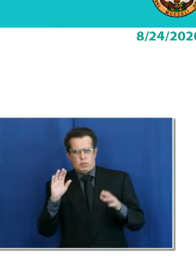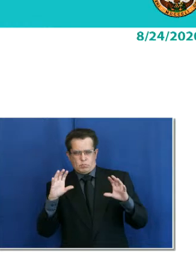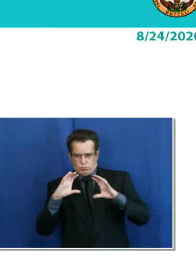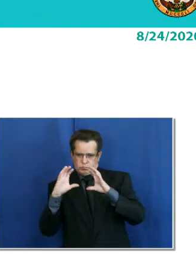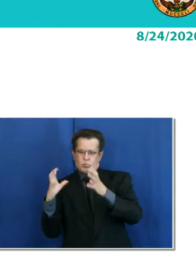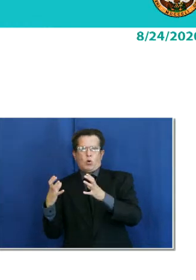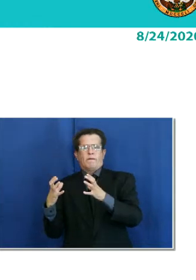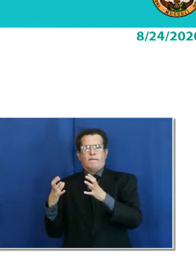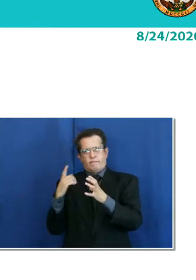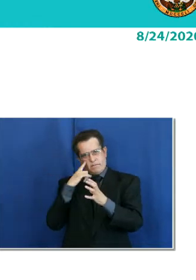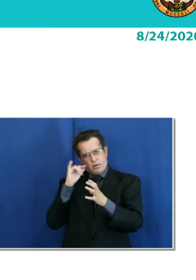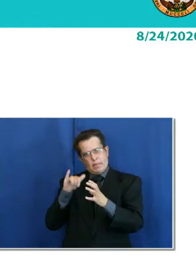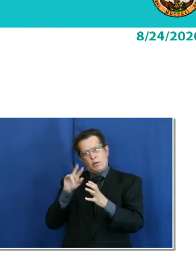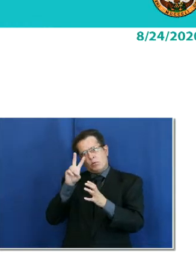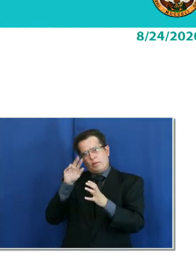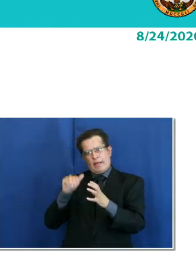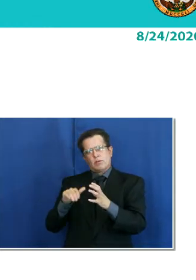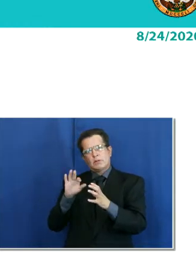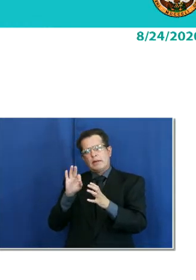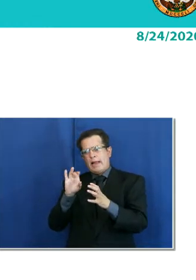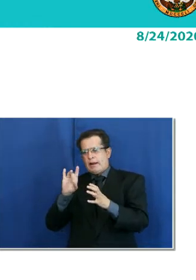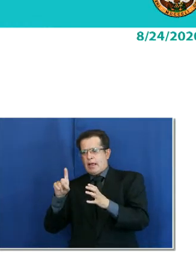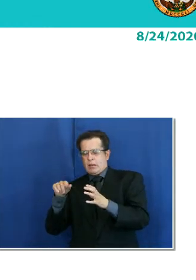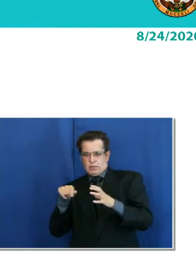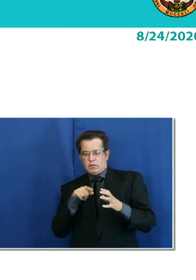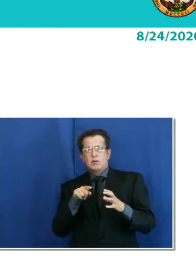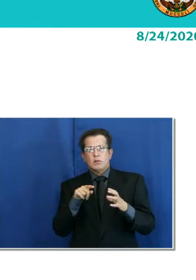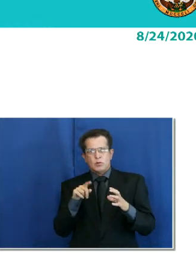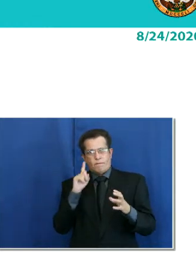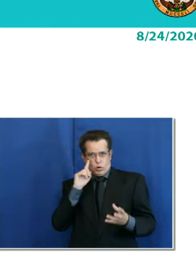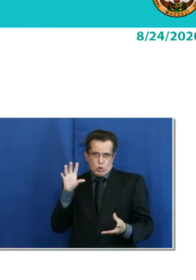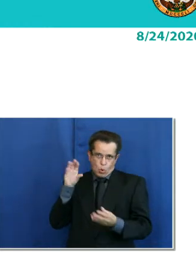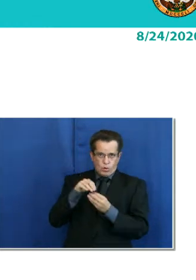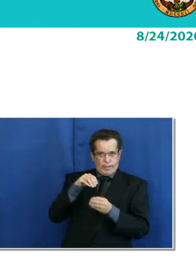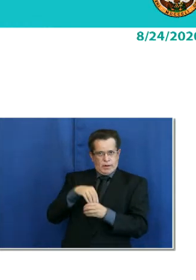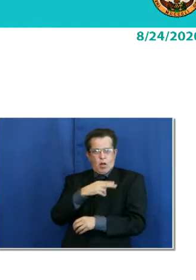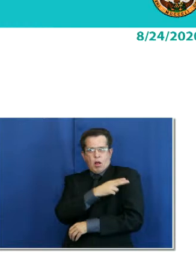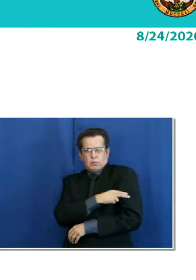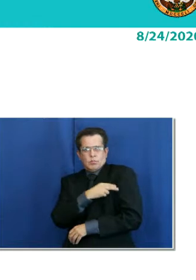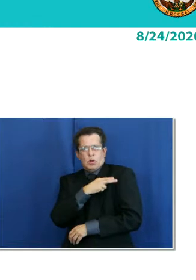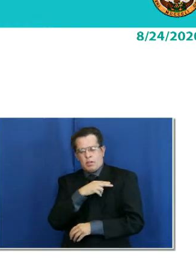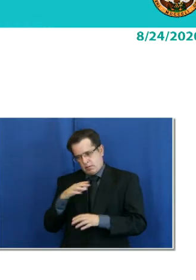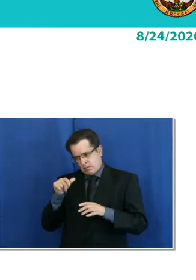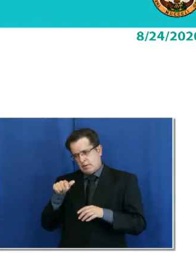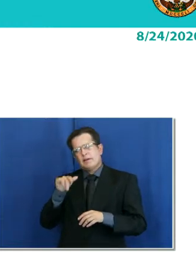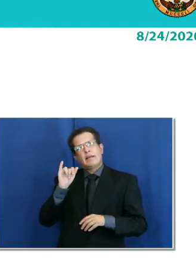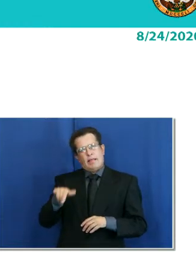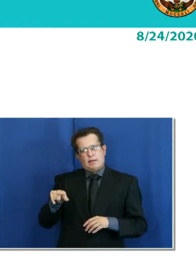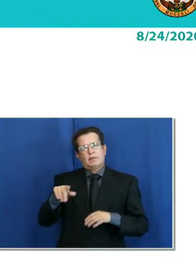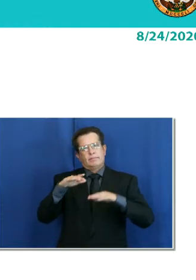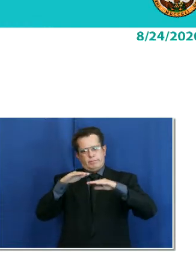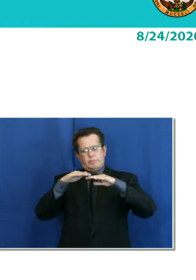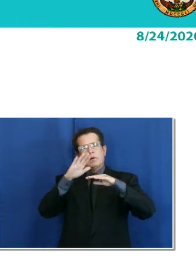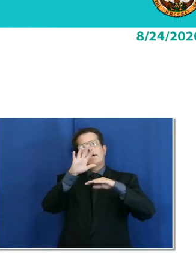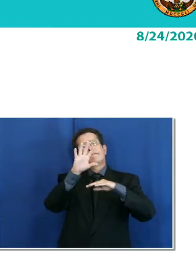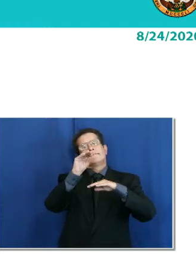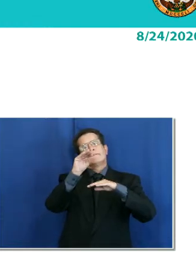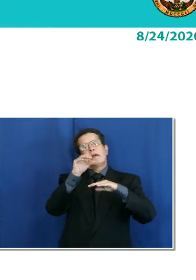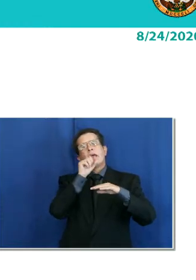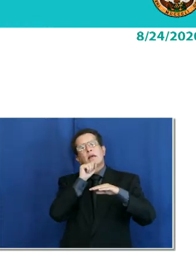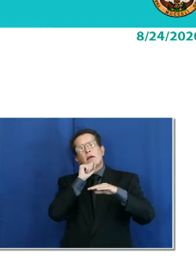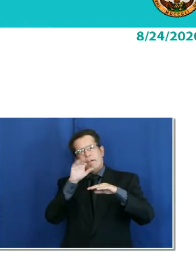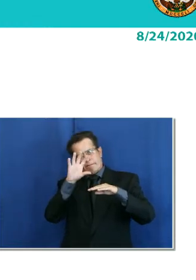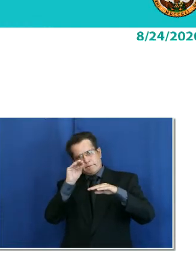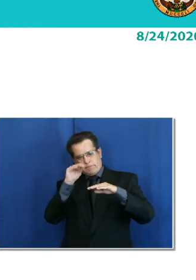of the 2,989 total hospitalized cases are among the 50 years of age and